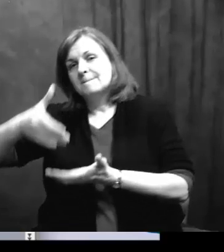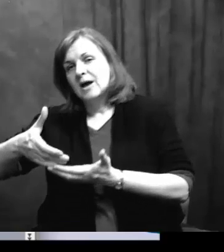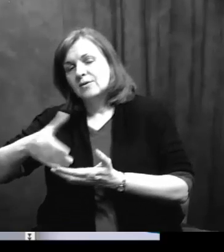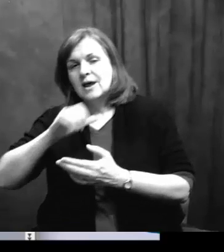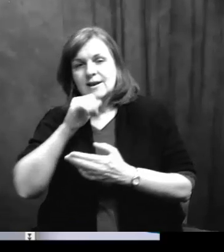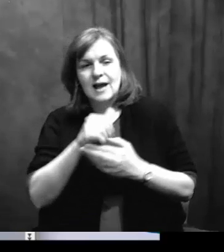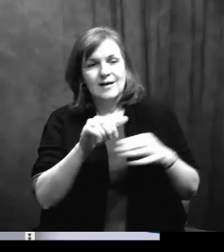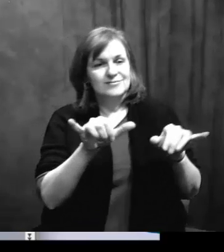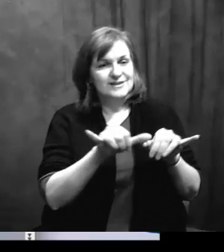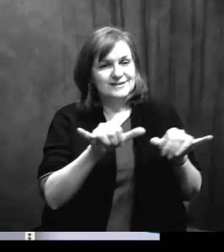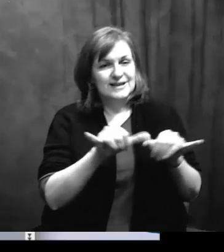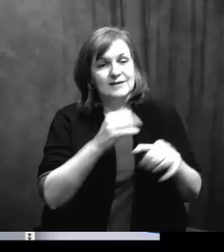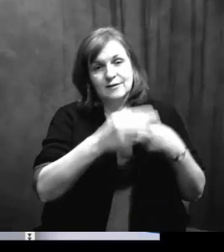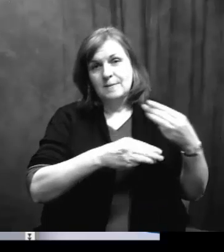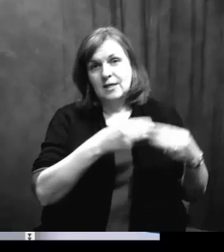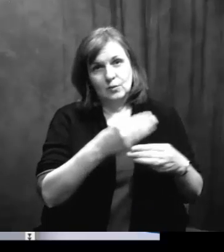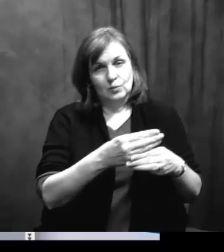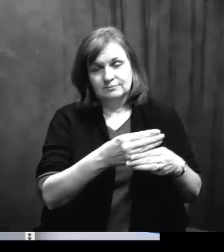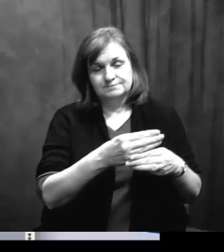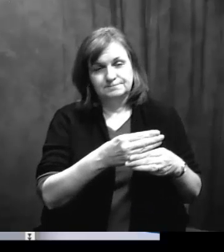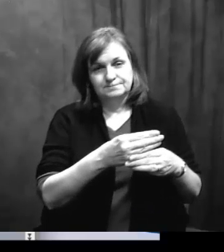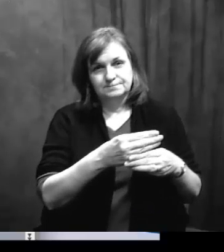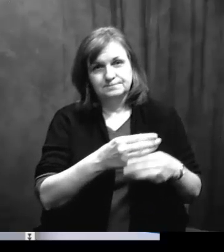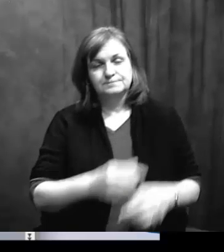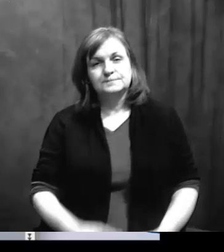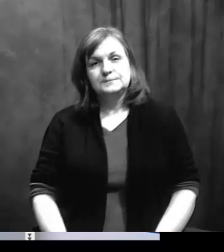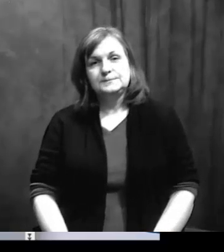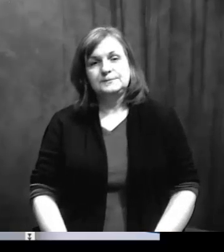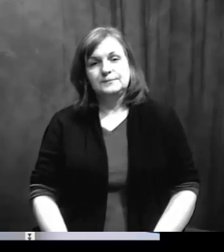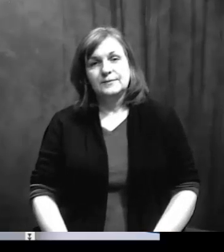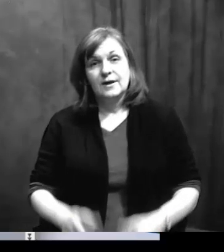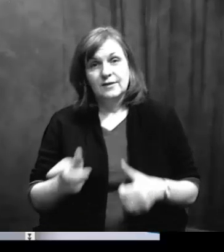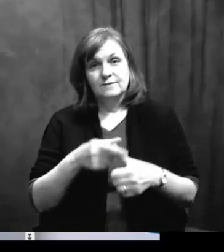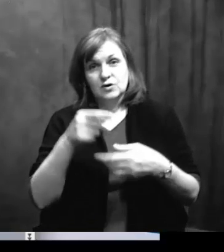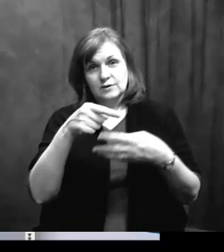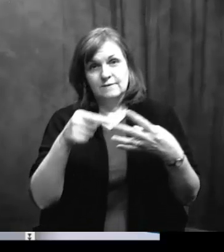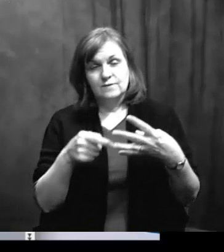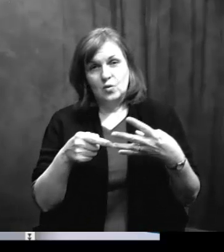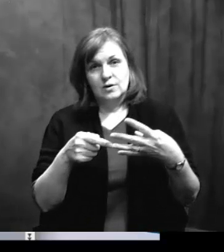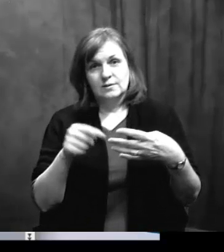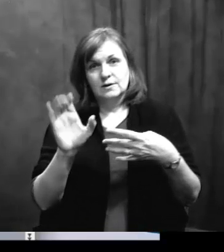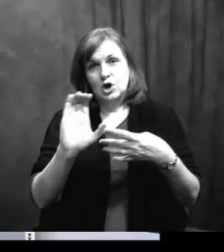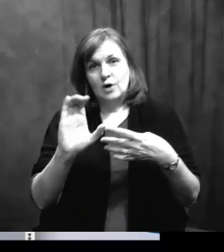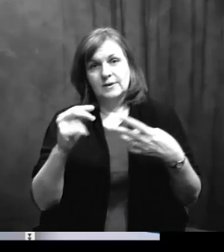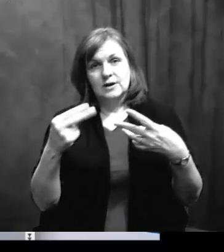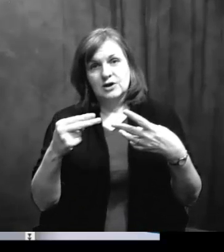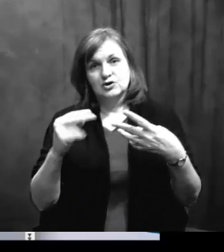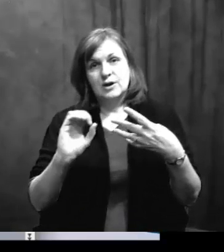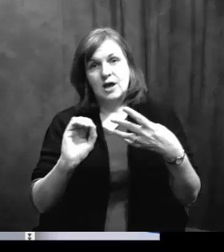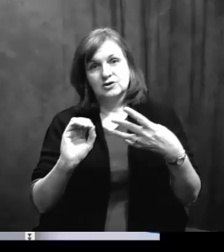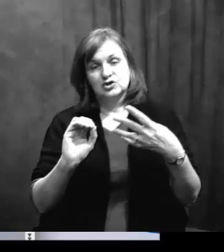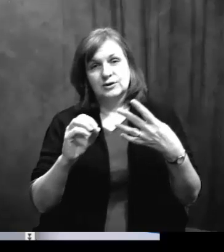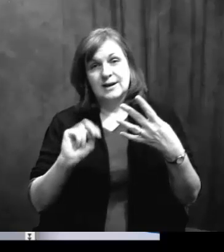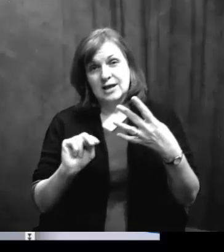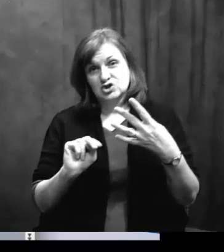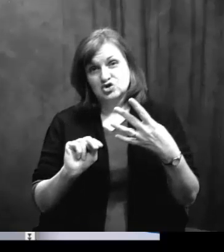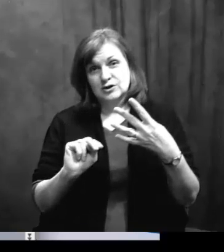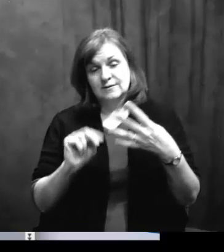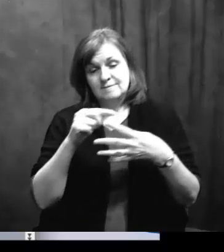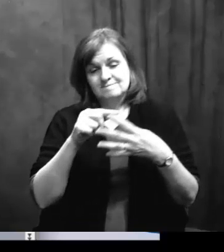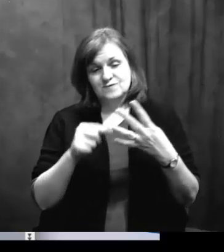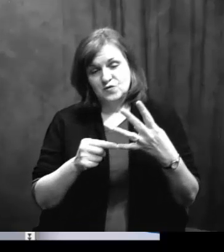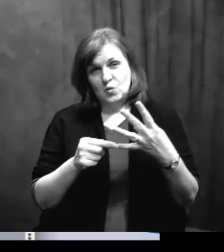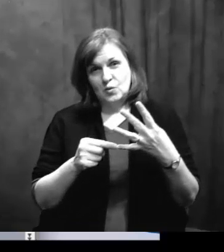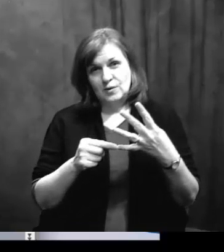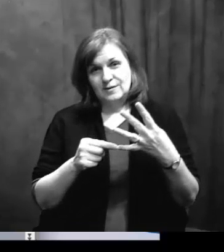and not a large molecule. So the first 4 on this list, carbon, hydrogen, oxygen, and